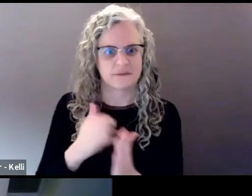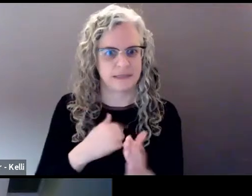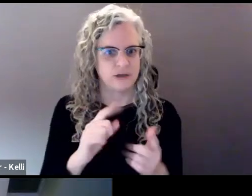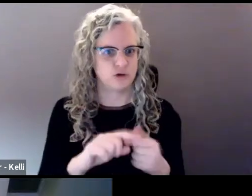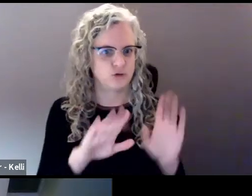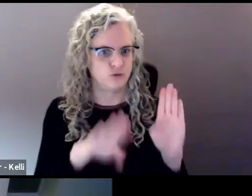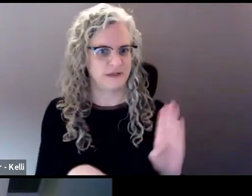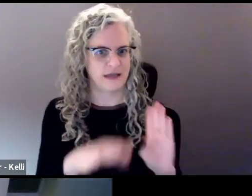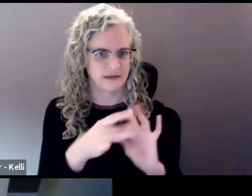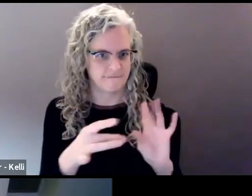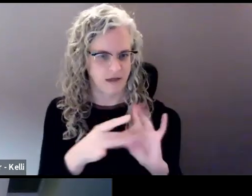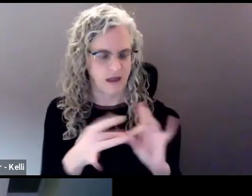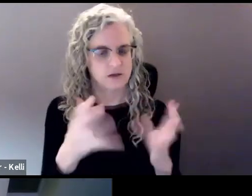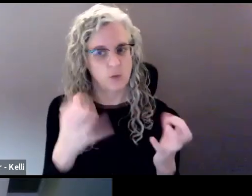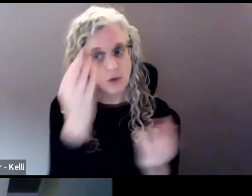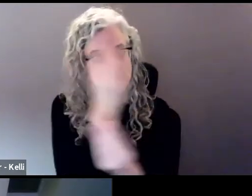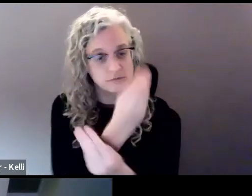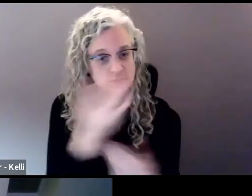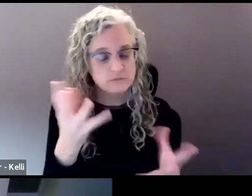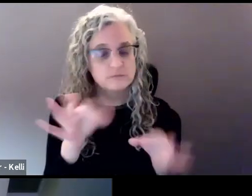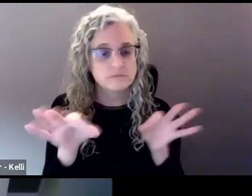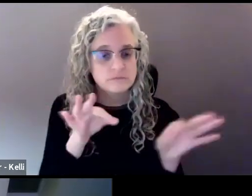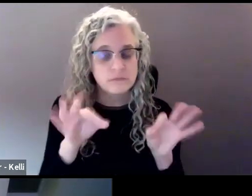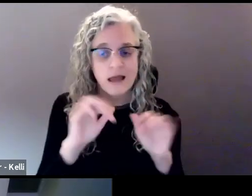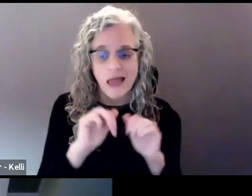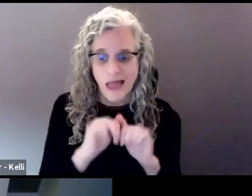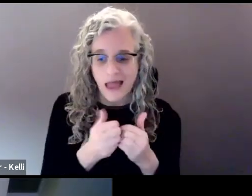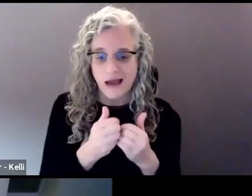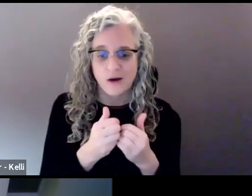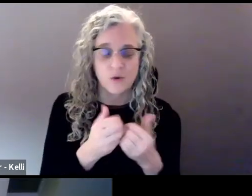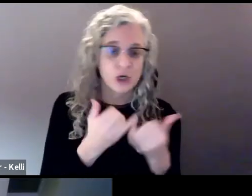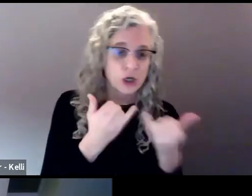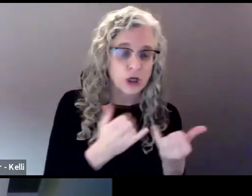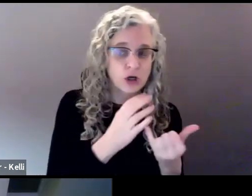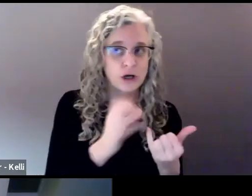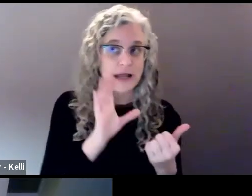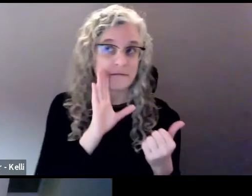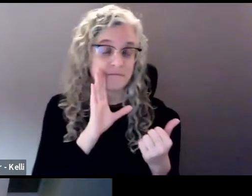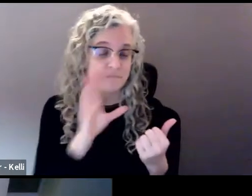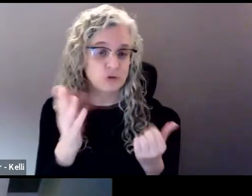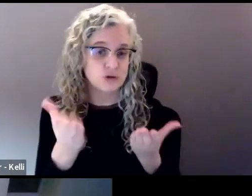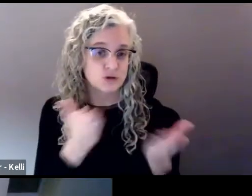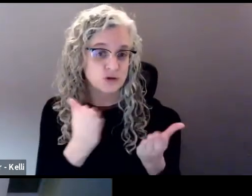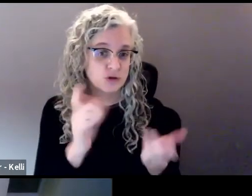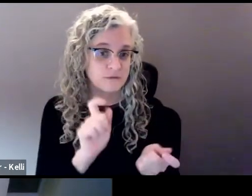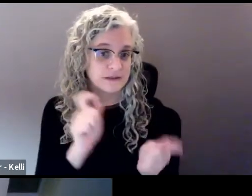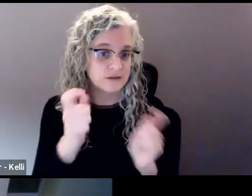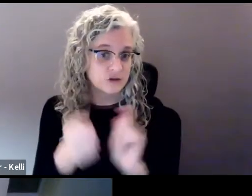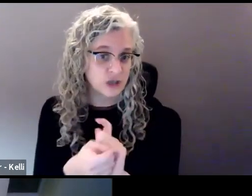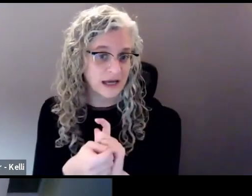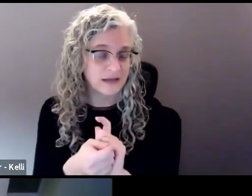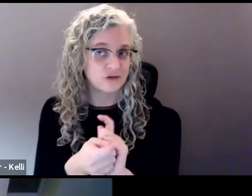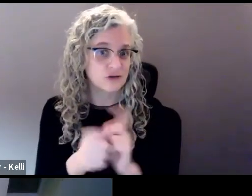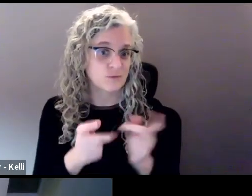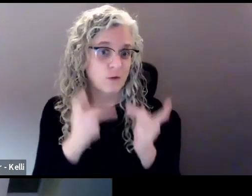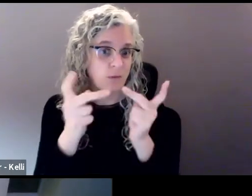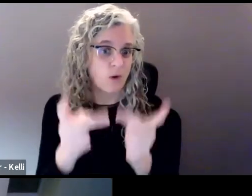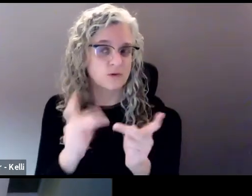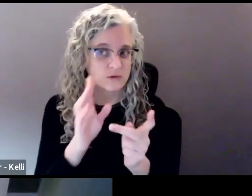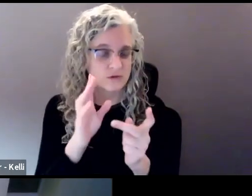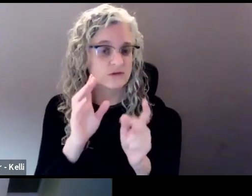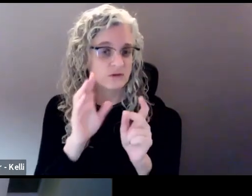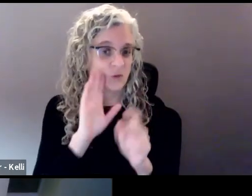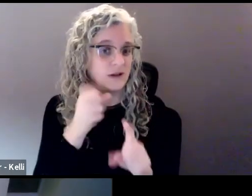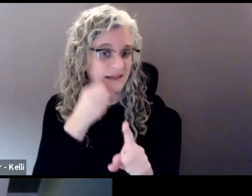I wanted to share how the current and possibly future service change proposals would impact